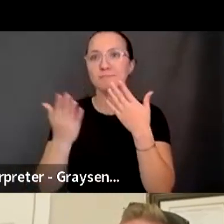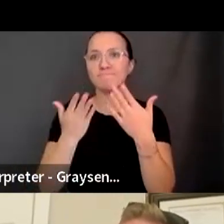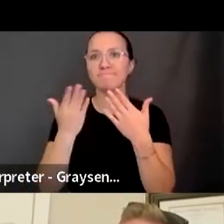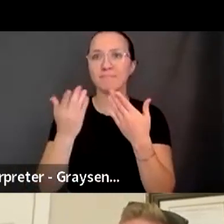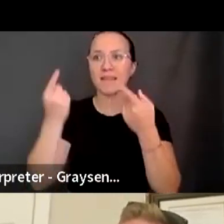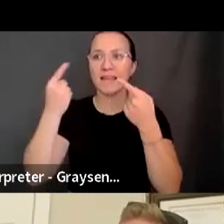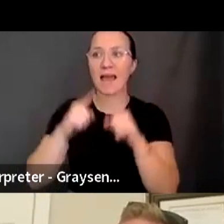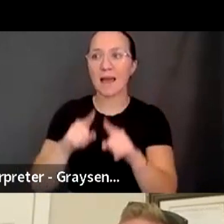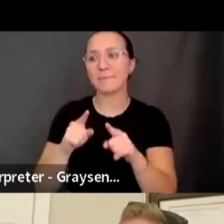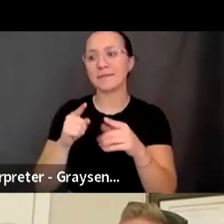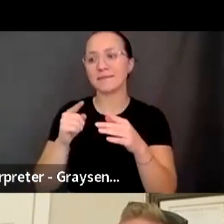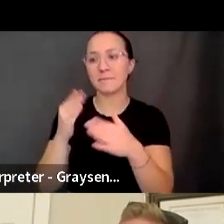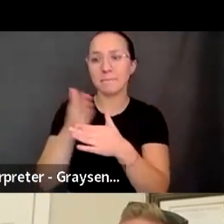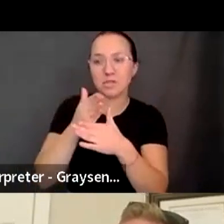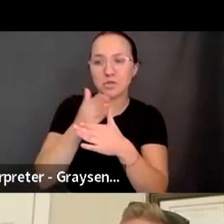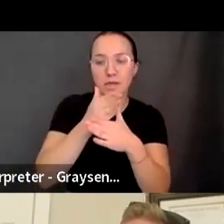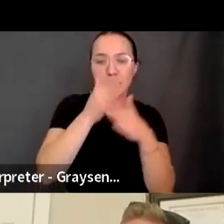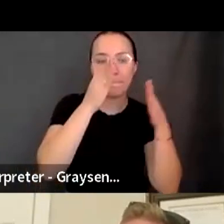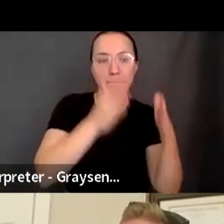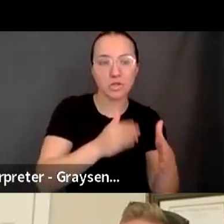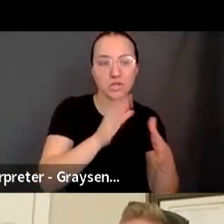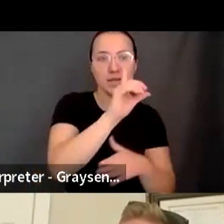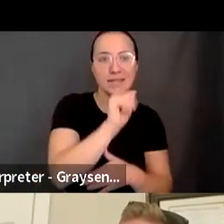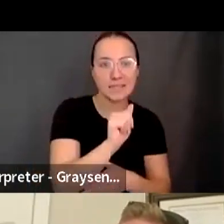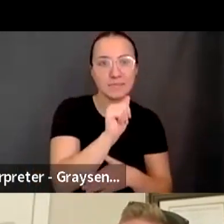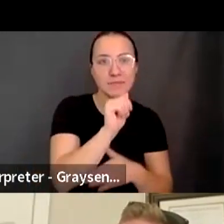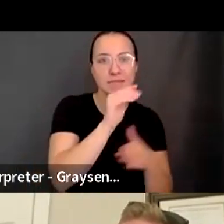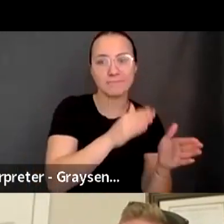with the disability? What's going on between their ears?